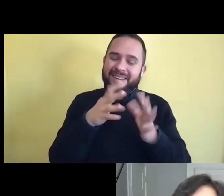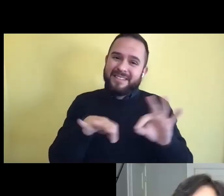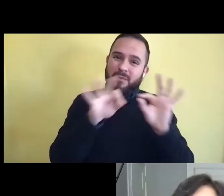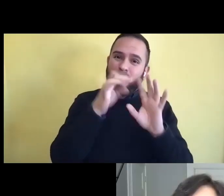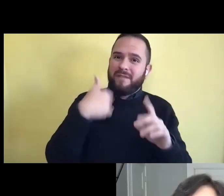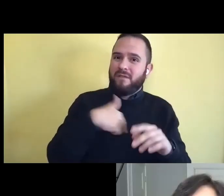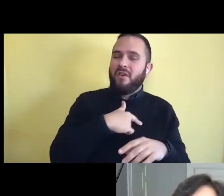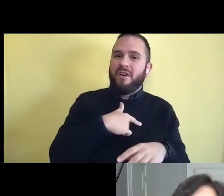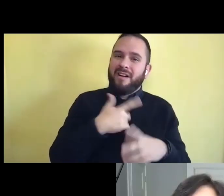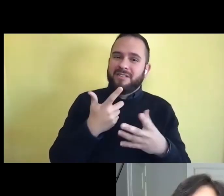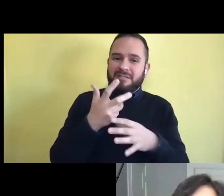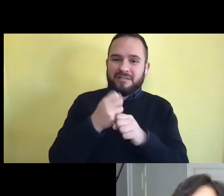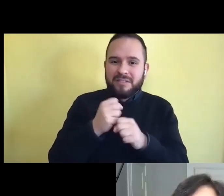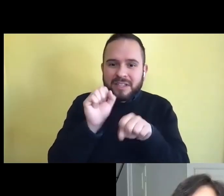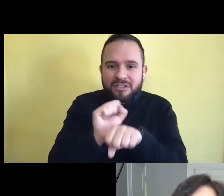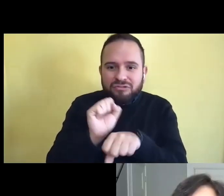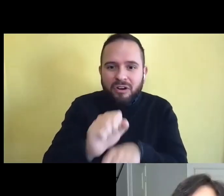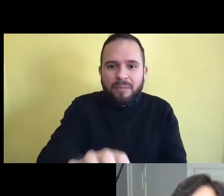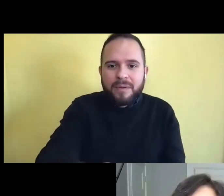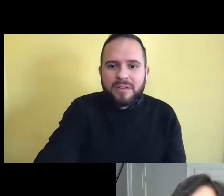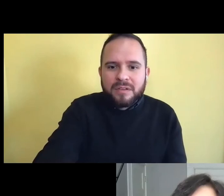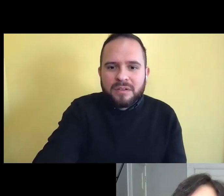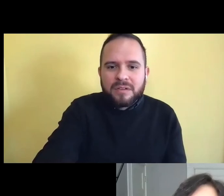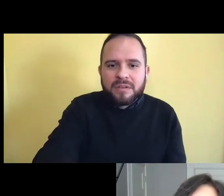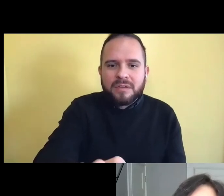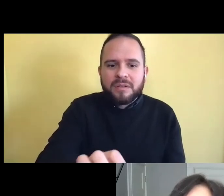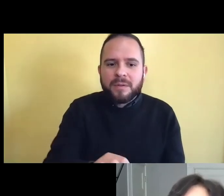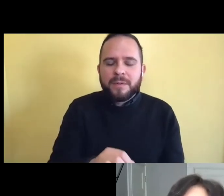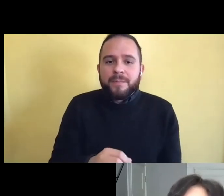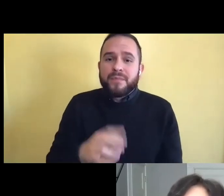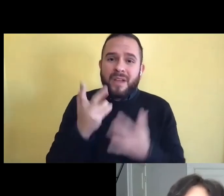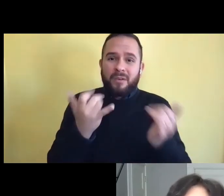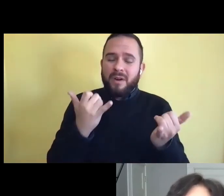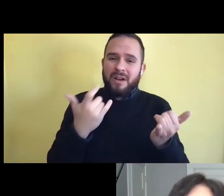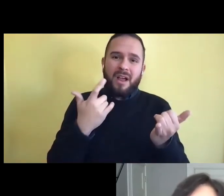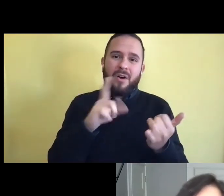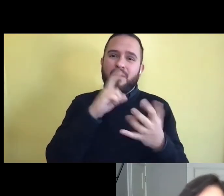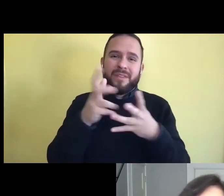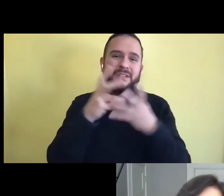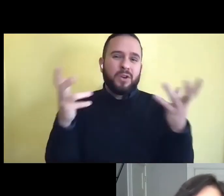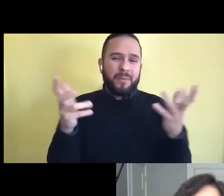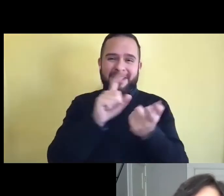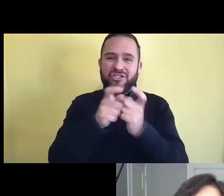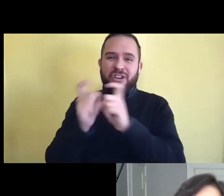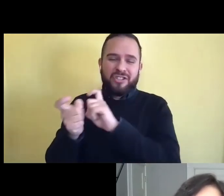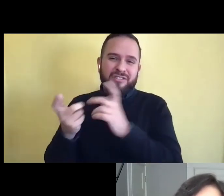we have to understand the limitations of what we're working with. And right now, there is a lot of changes taking place.